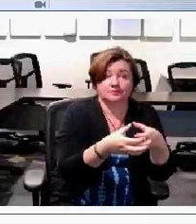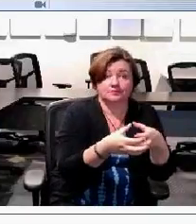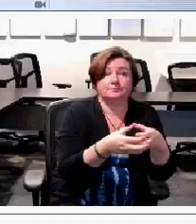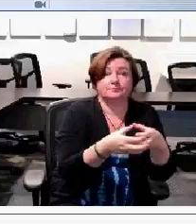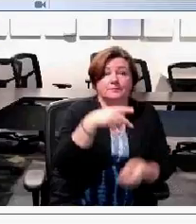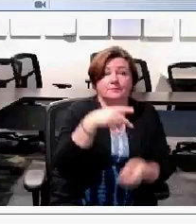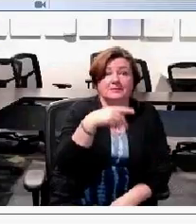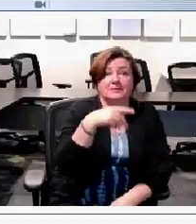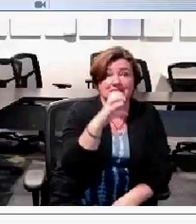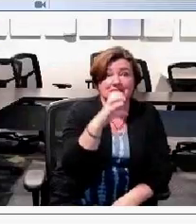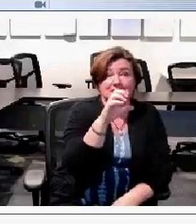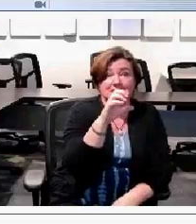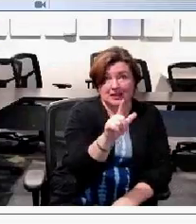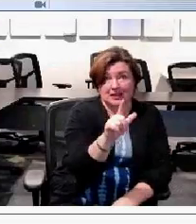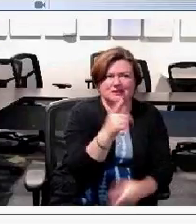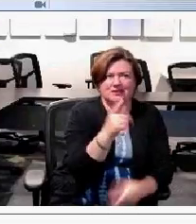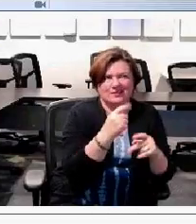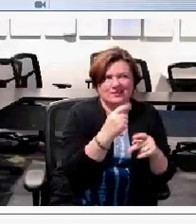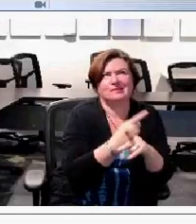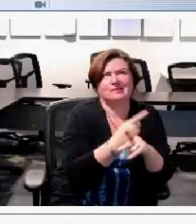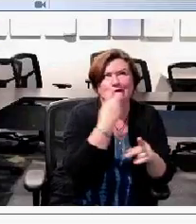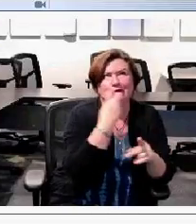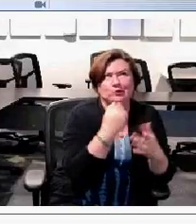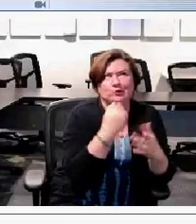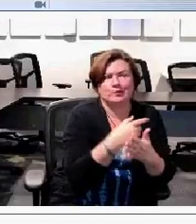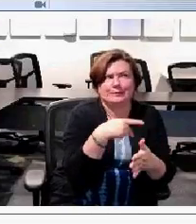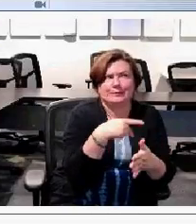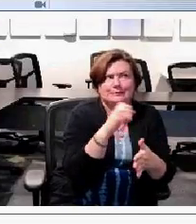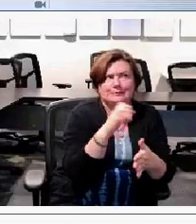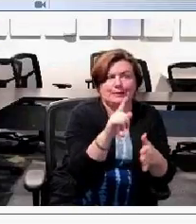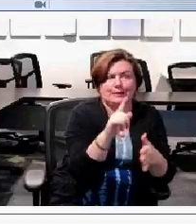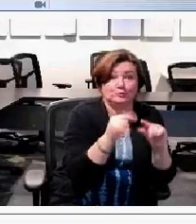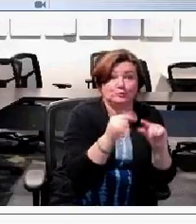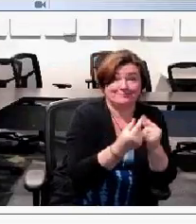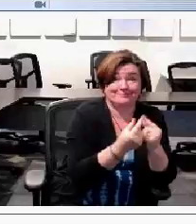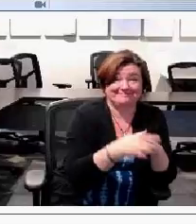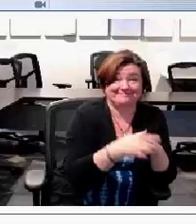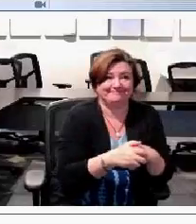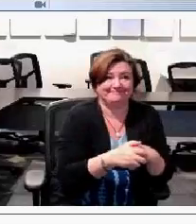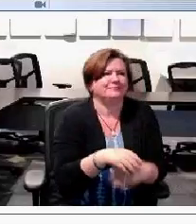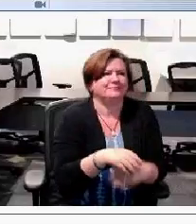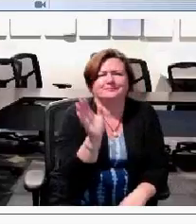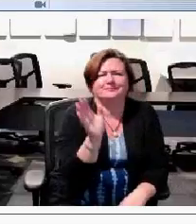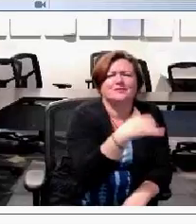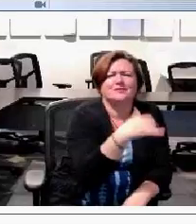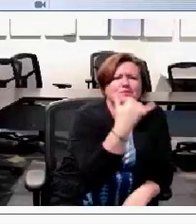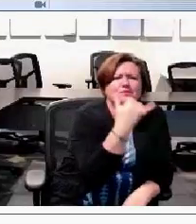I'm trying to get used to these new letters that we are. Group. Okay. So got it wrong. PLC. Oh, PLC.